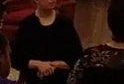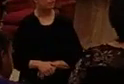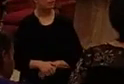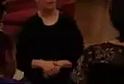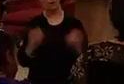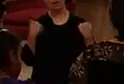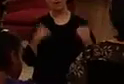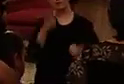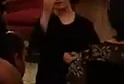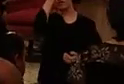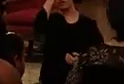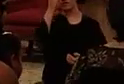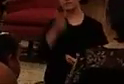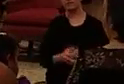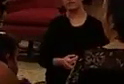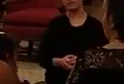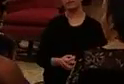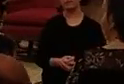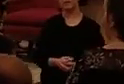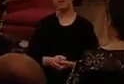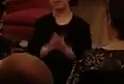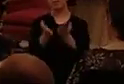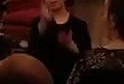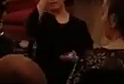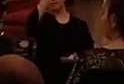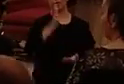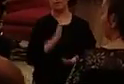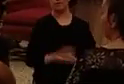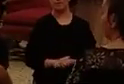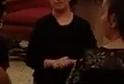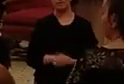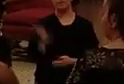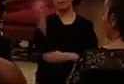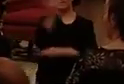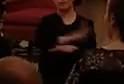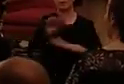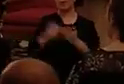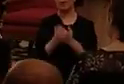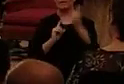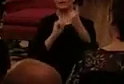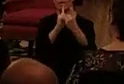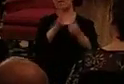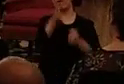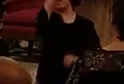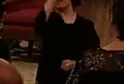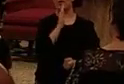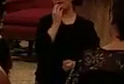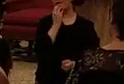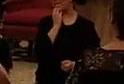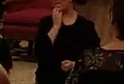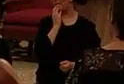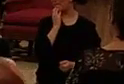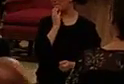You got to understand, according to the Word of God, one day we're all going to stand before God.